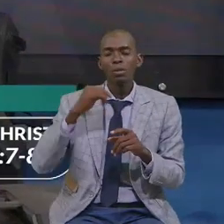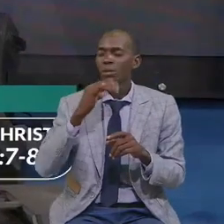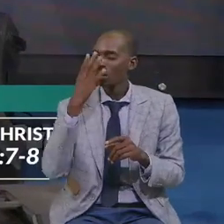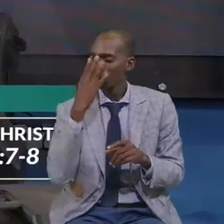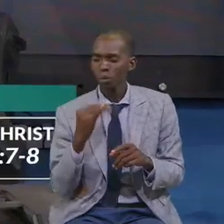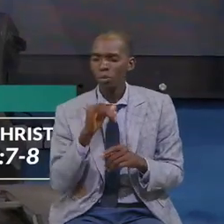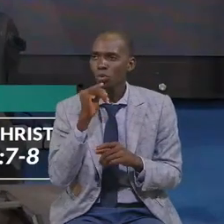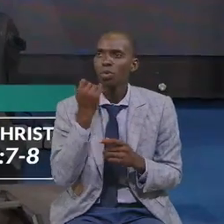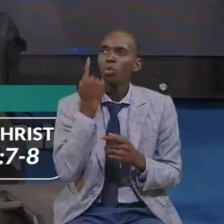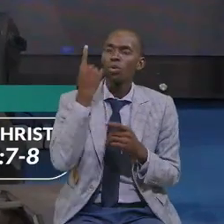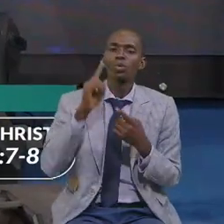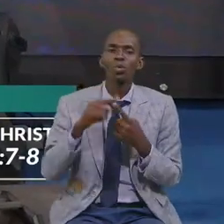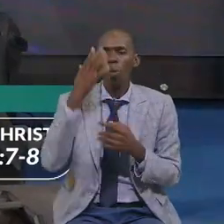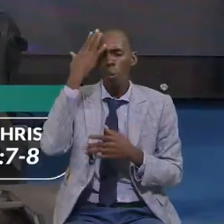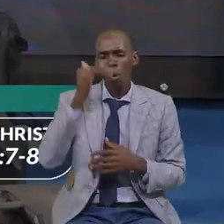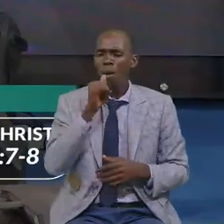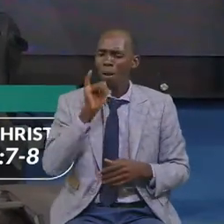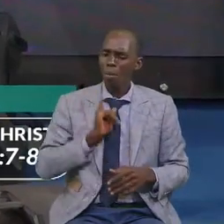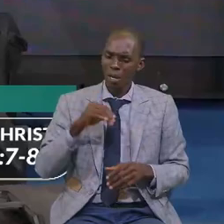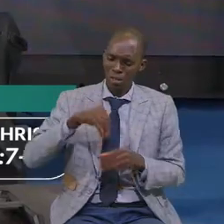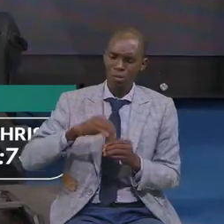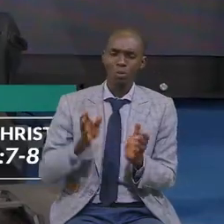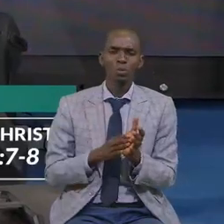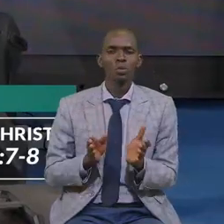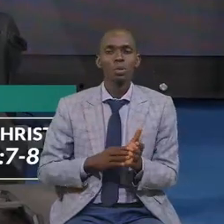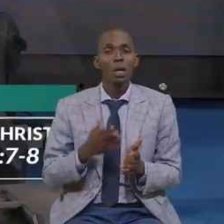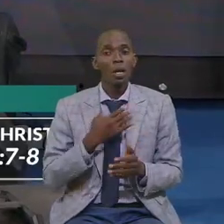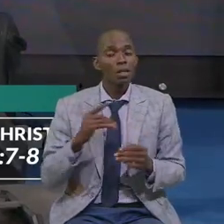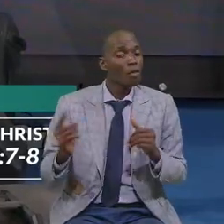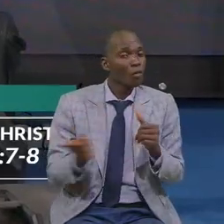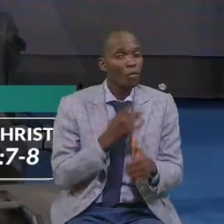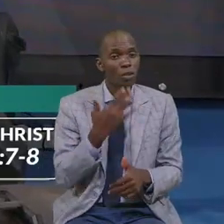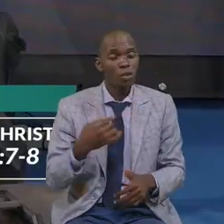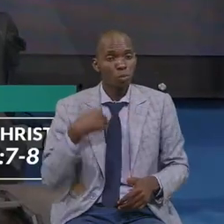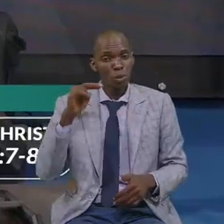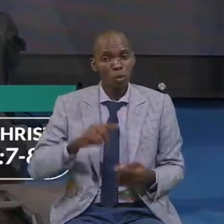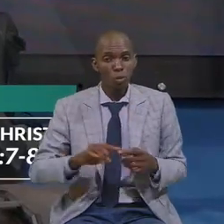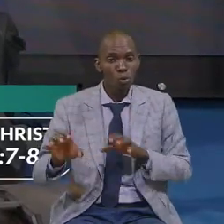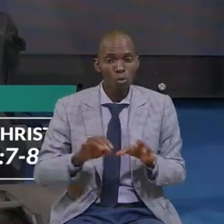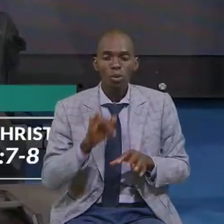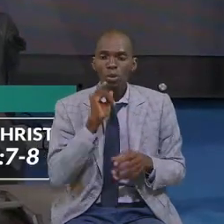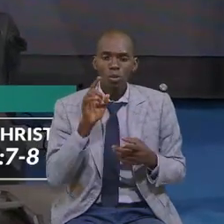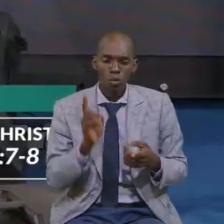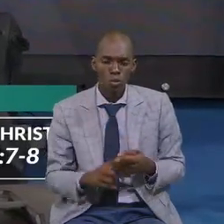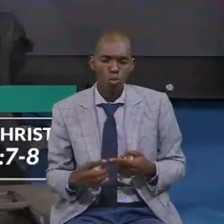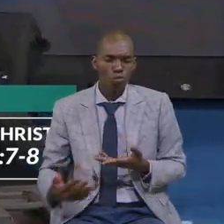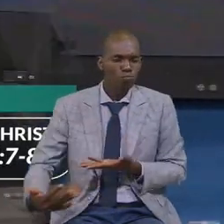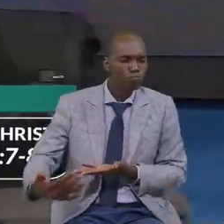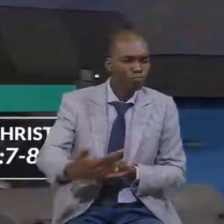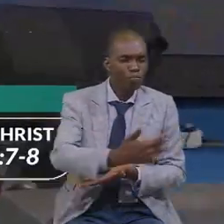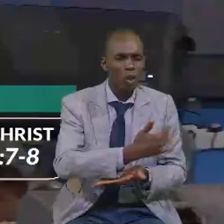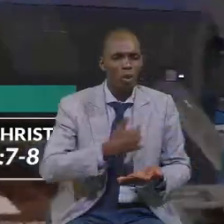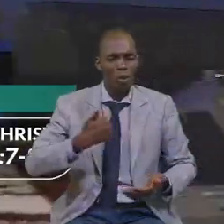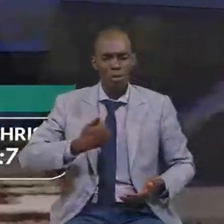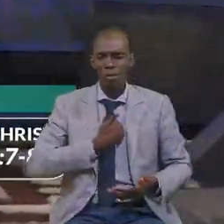here? And the first thing we do is to recollect ourselves, to regather ourselves, to